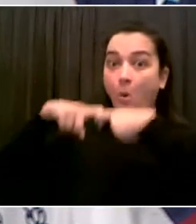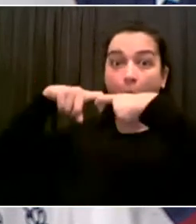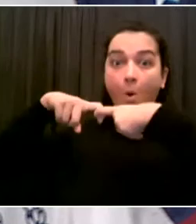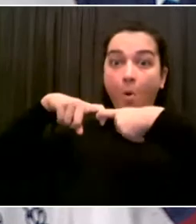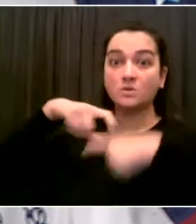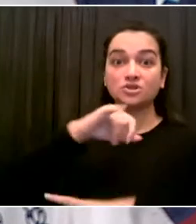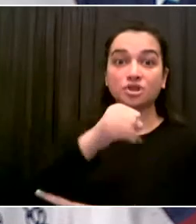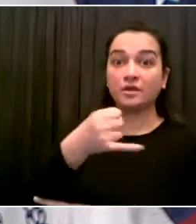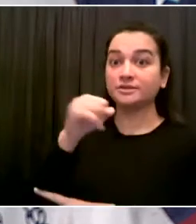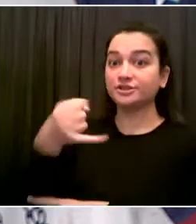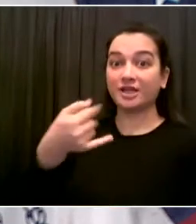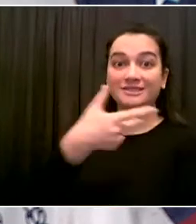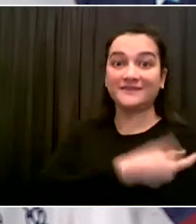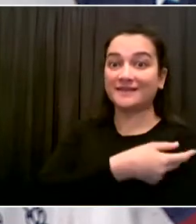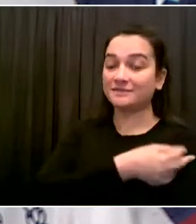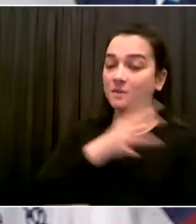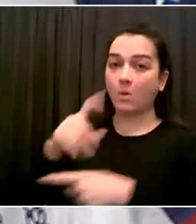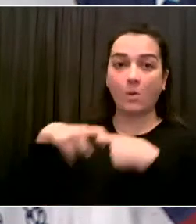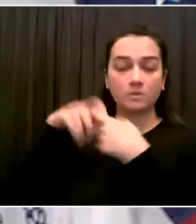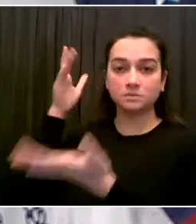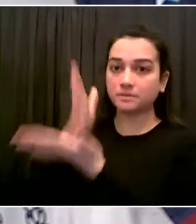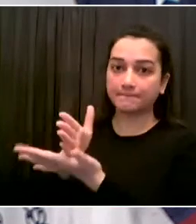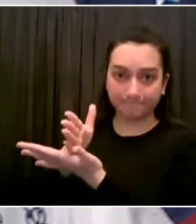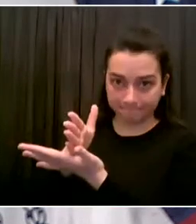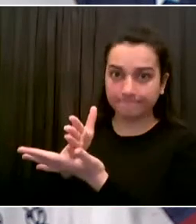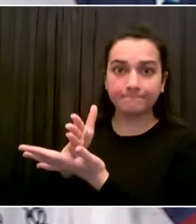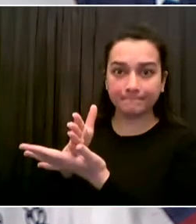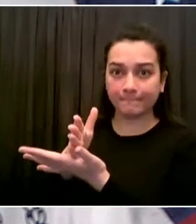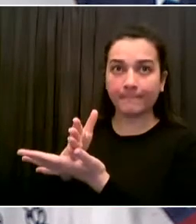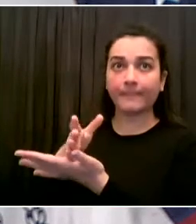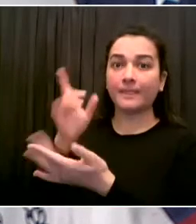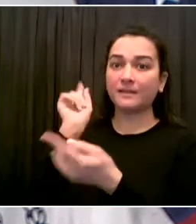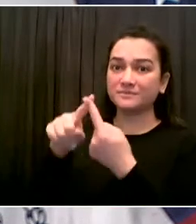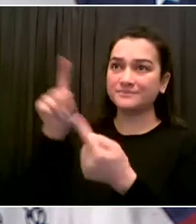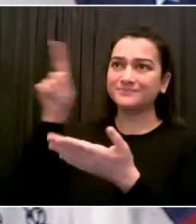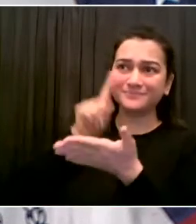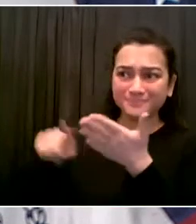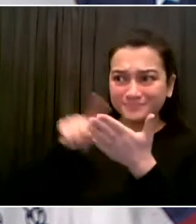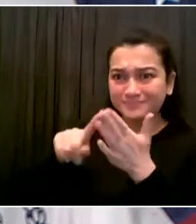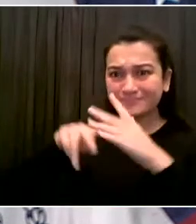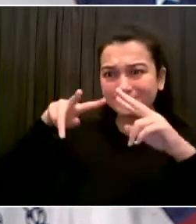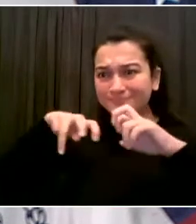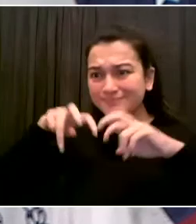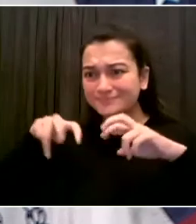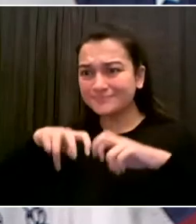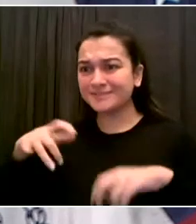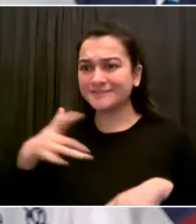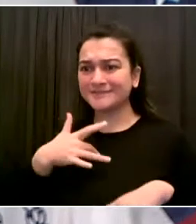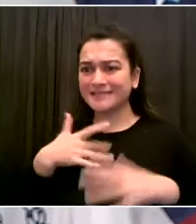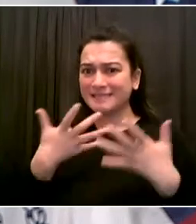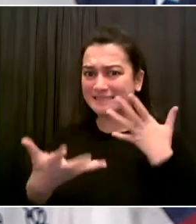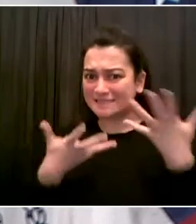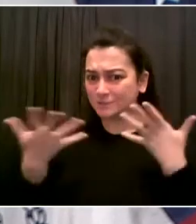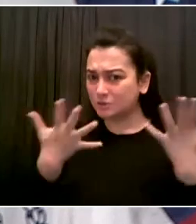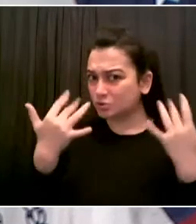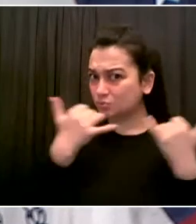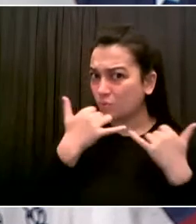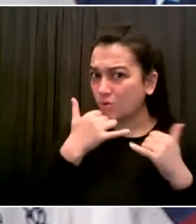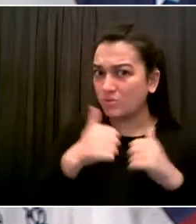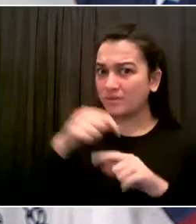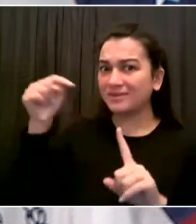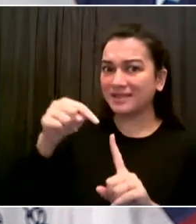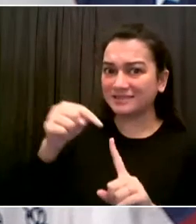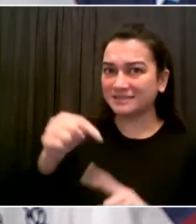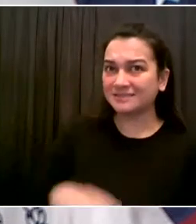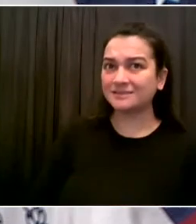So it means that all appointments that would have been for a Johnson & Johnson vaccine have been postponed. They're being rescheduled